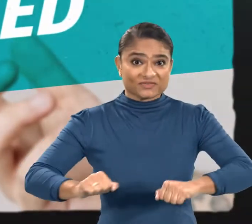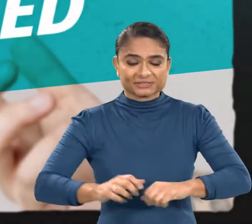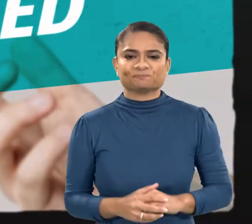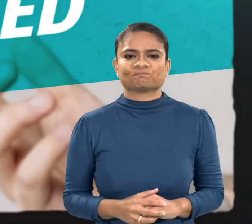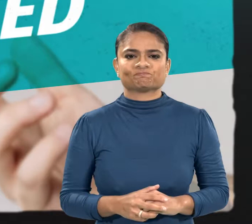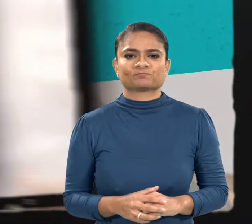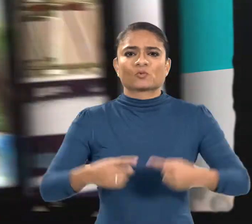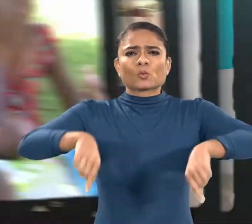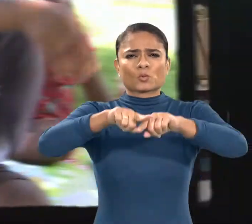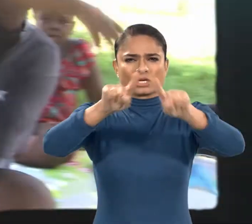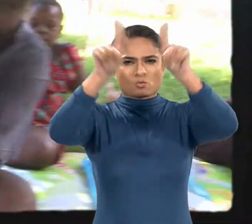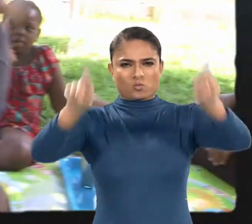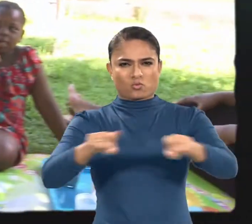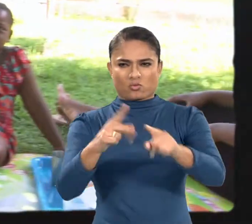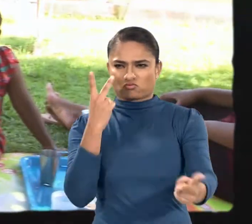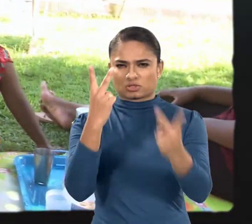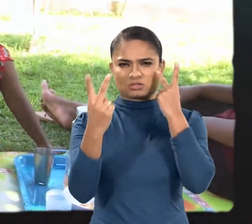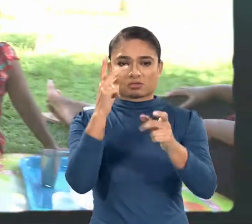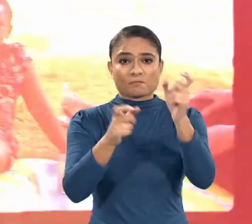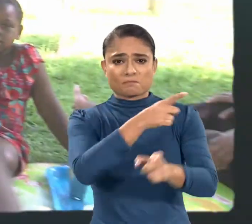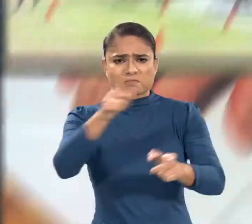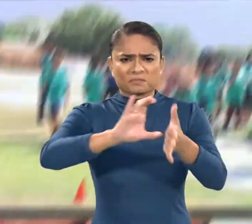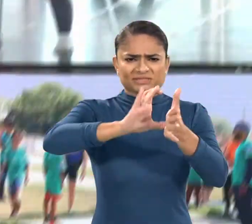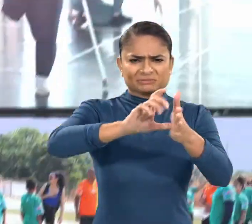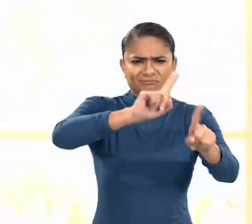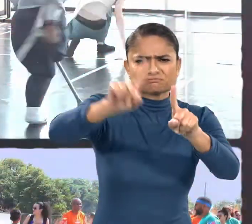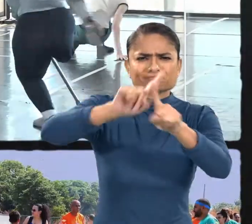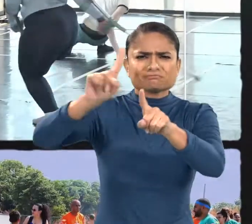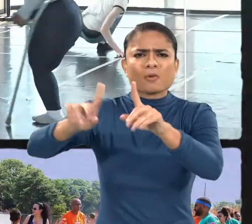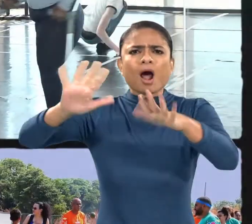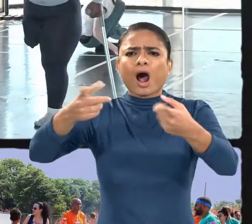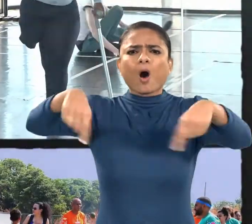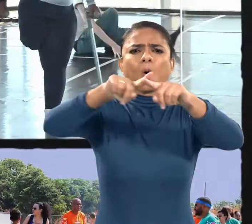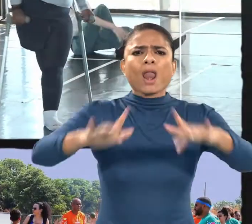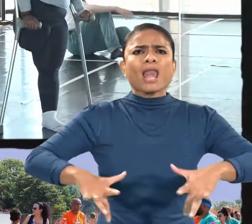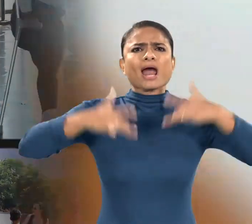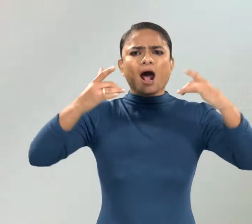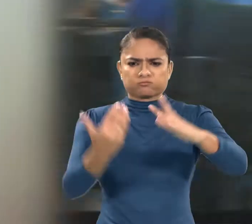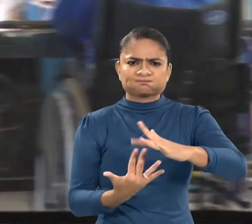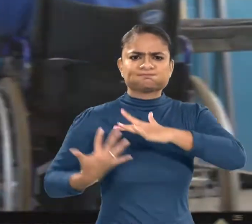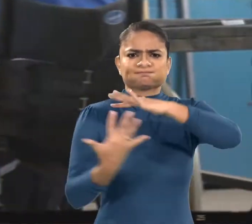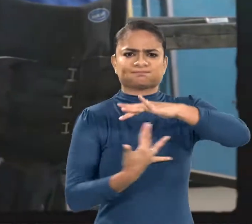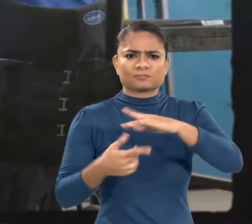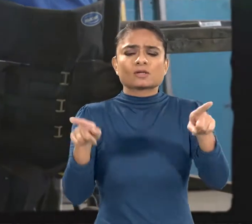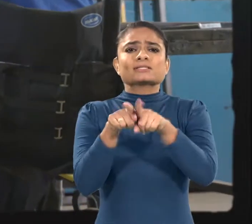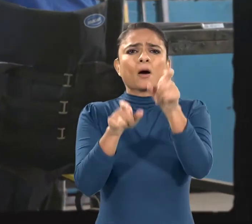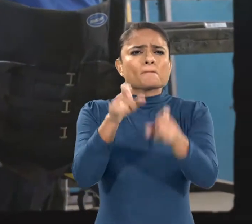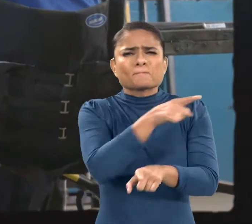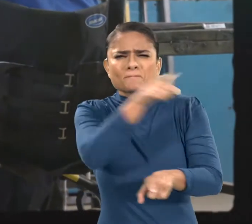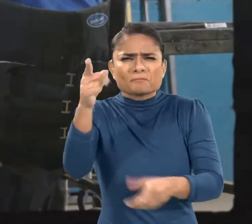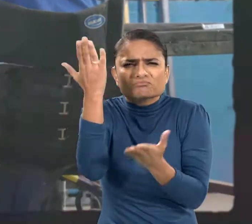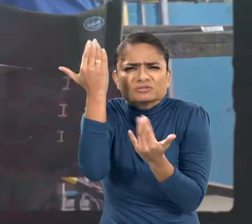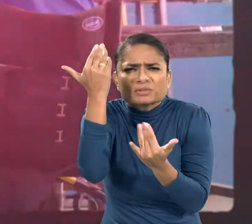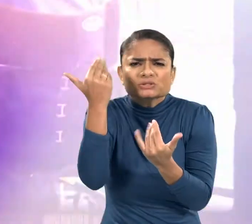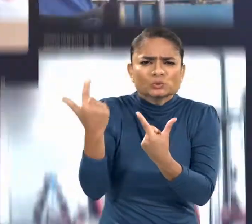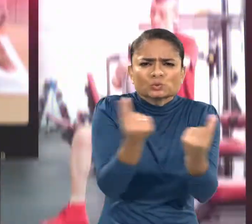Activated, your window into how we can change the way in which we aspire for persons with disabilities, how we change our